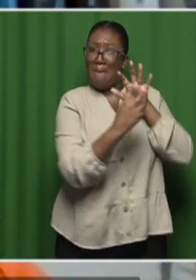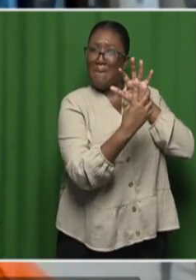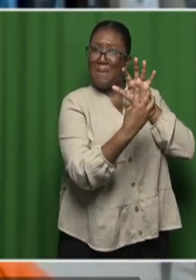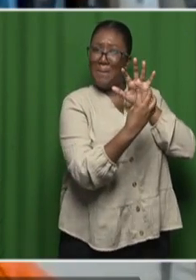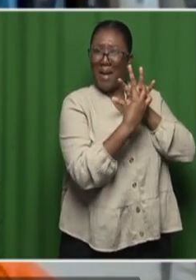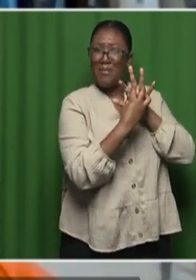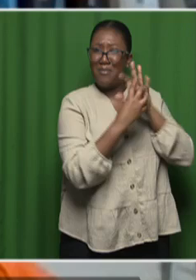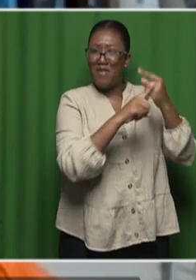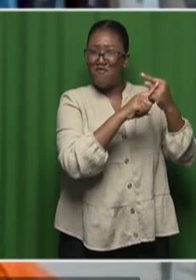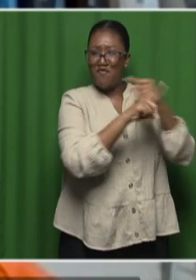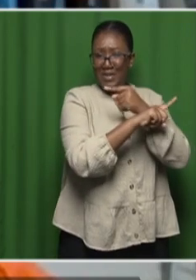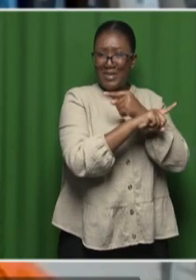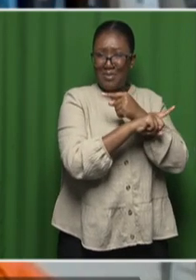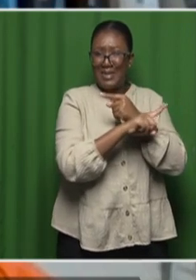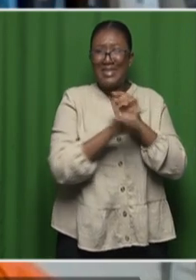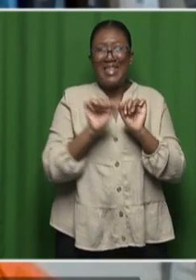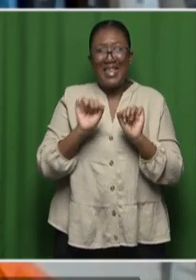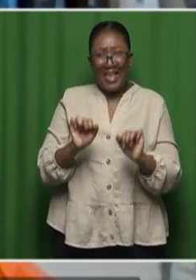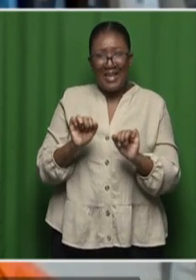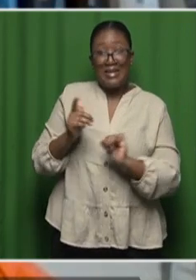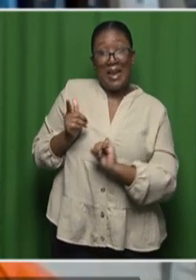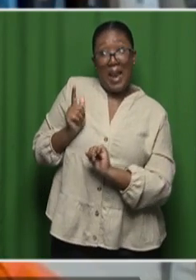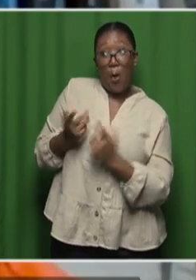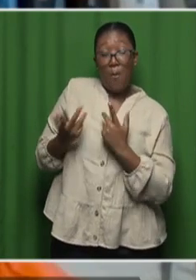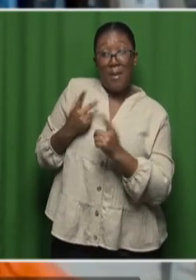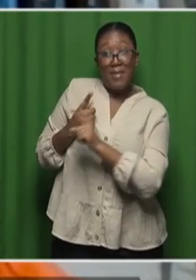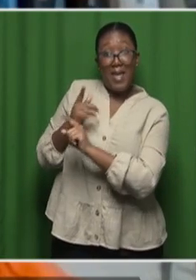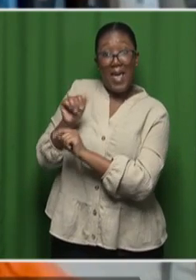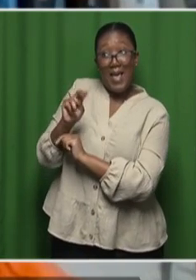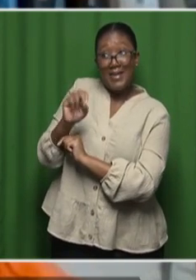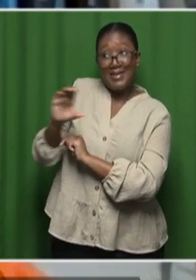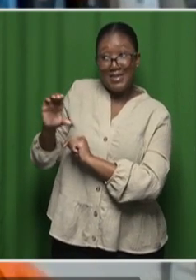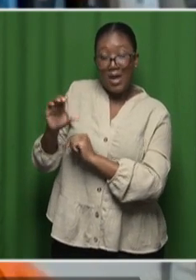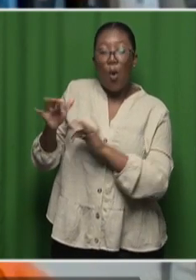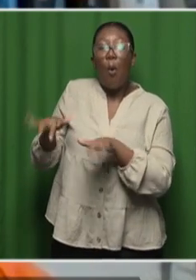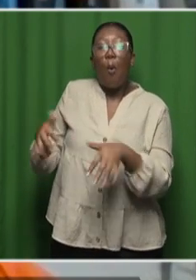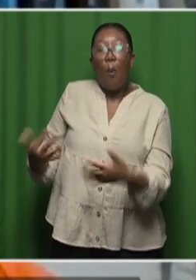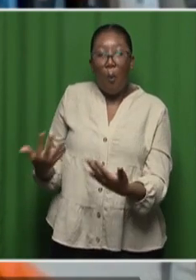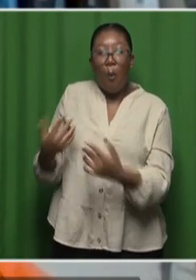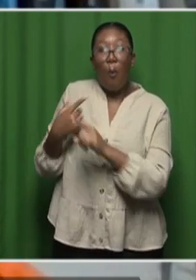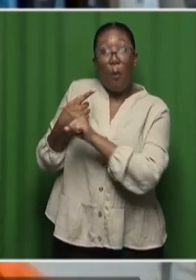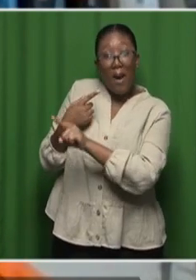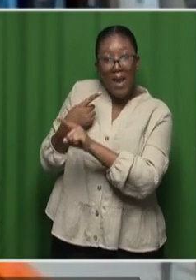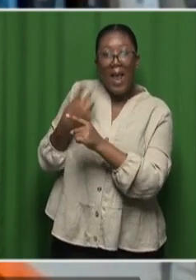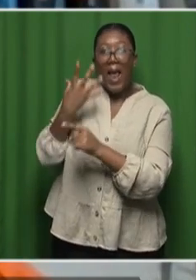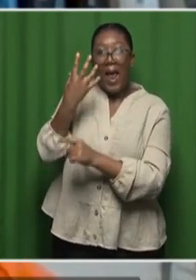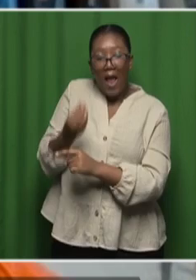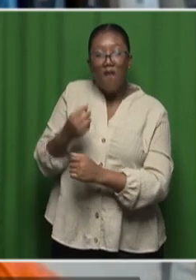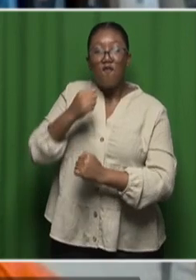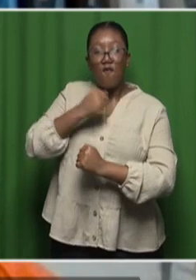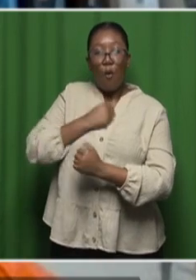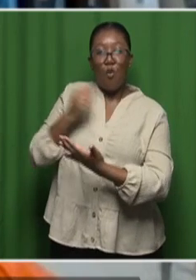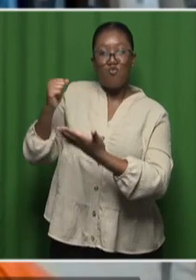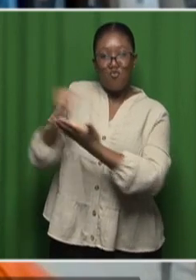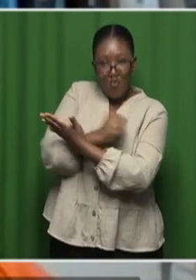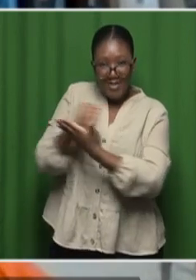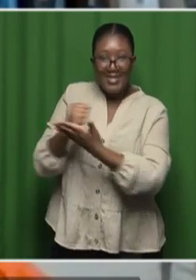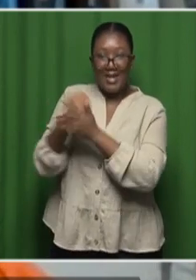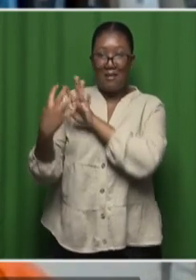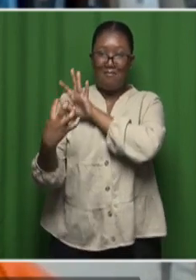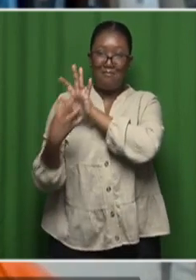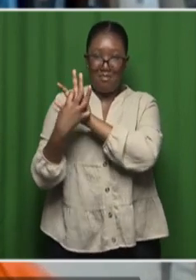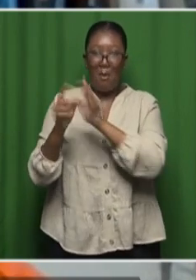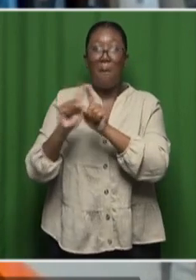be allowed if the ANC, or viable rather, if the ANC had a registered trademark, which they do not